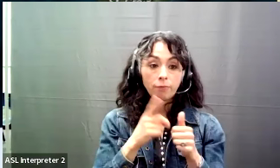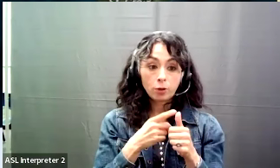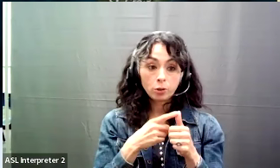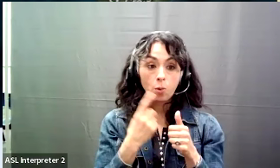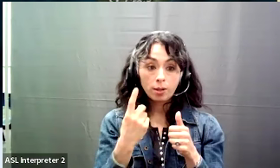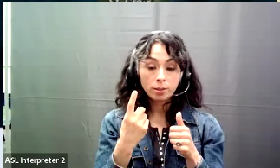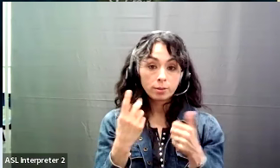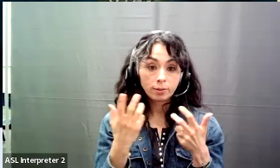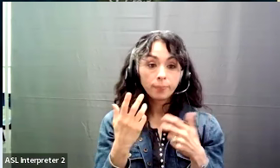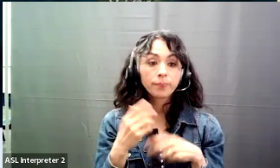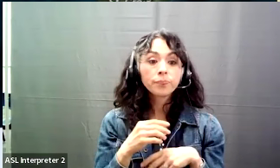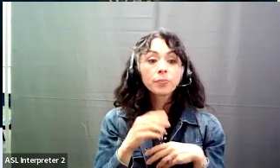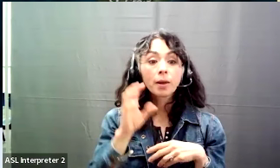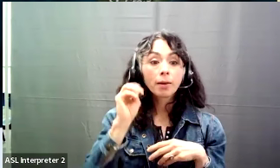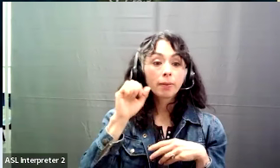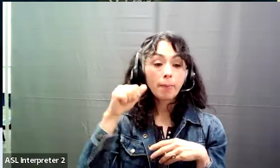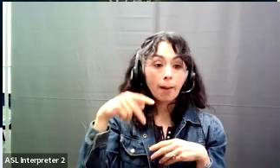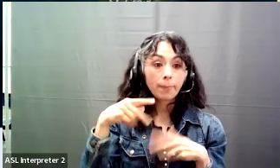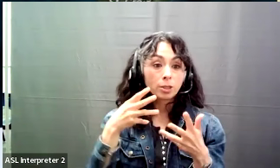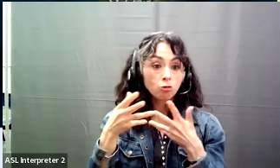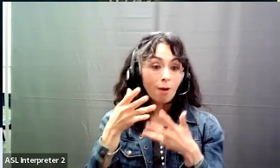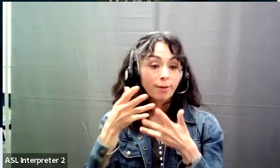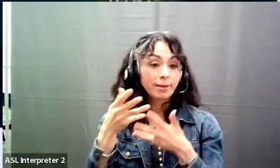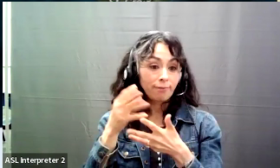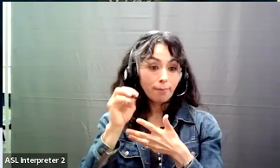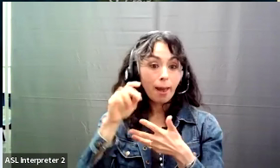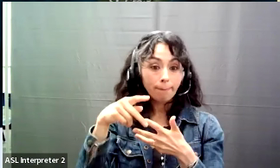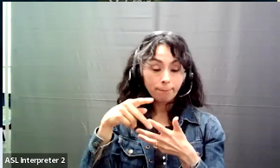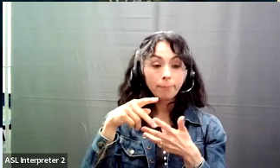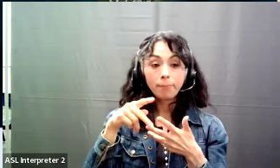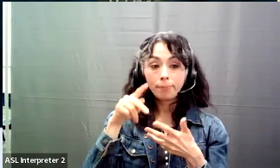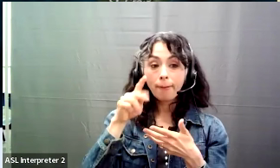is right here in the interactive map. You can see,